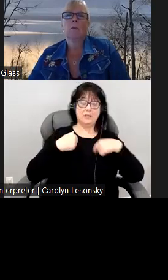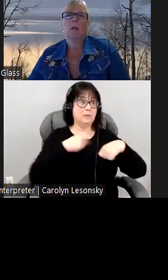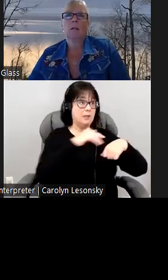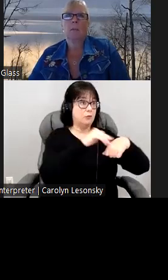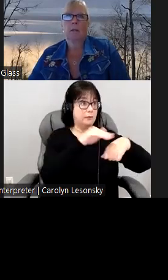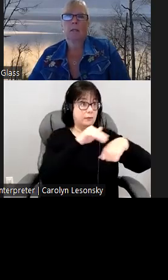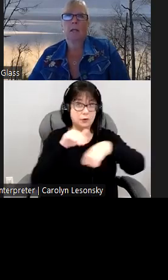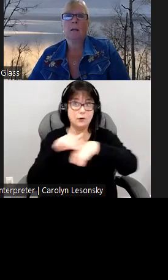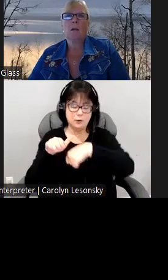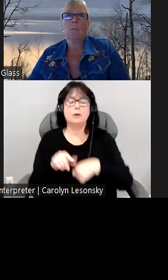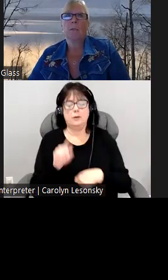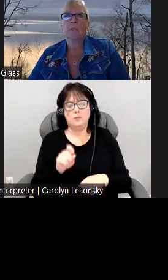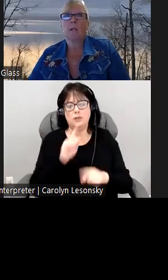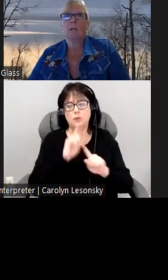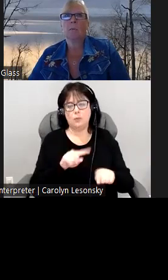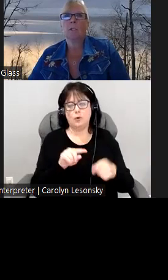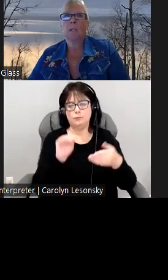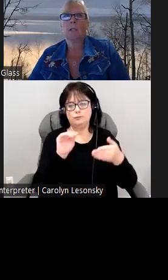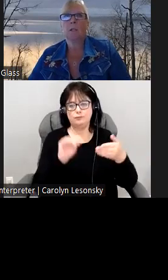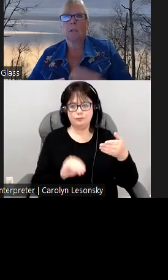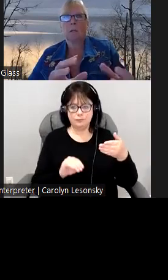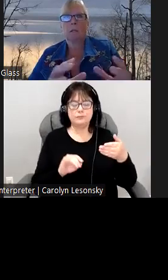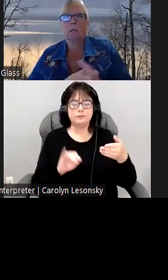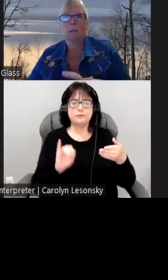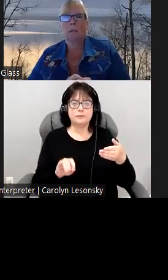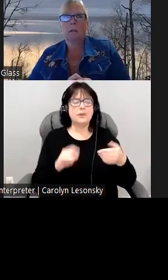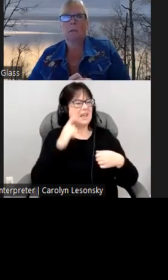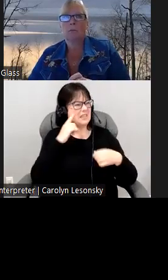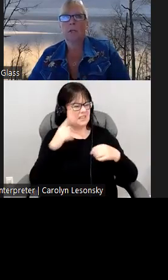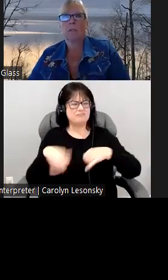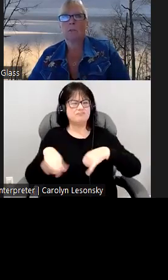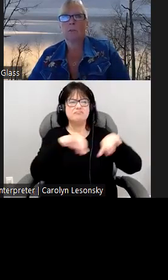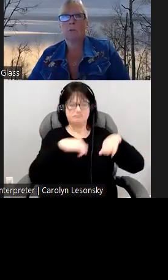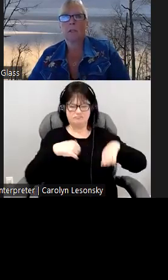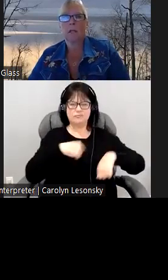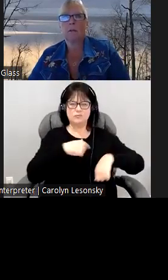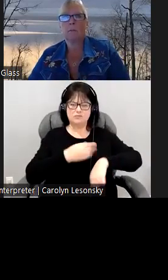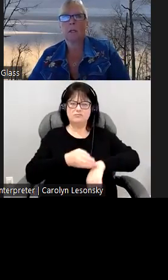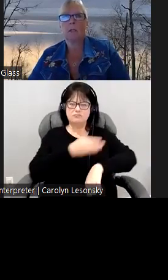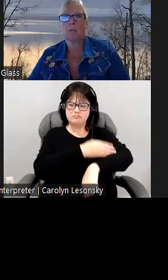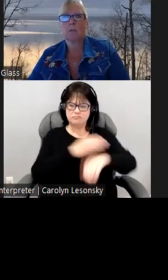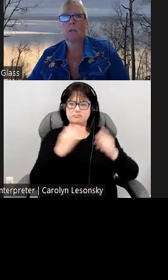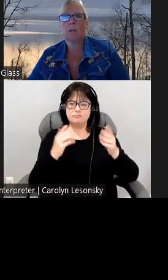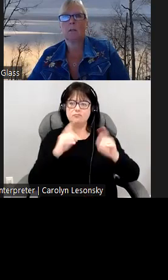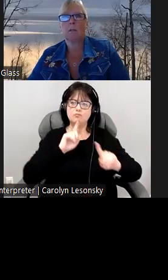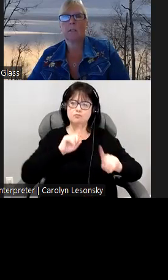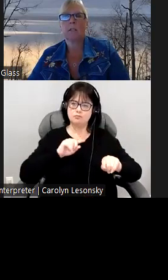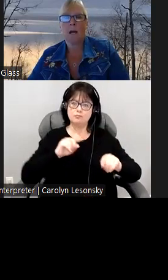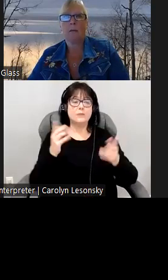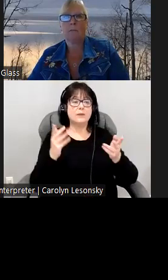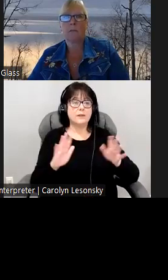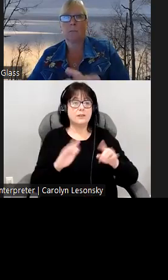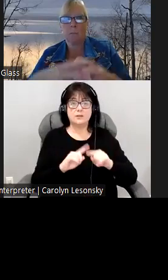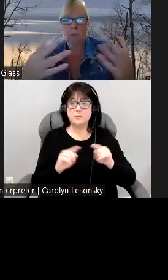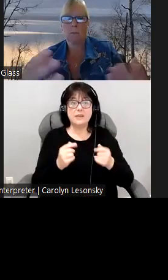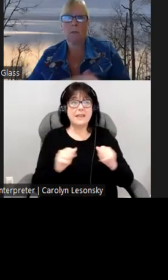think we've all gotten better at that, but there's not any particular tricks and tools other than making sure that your